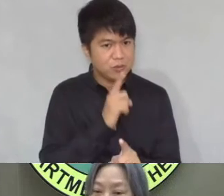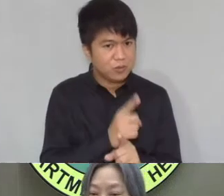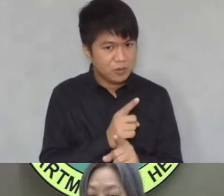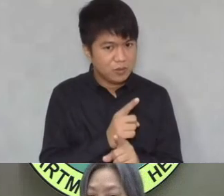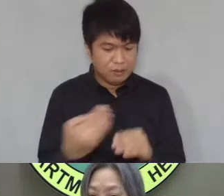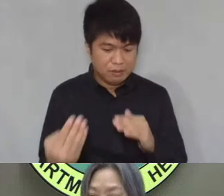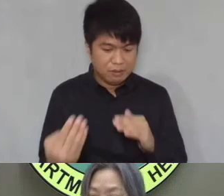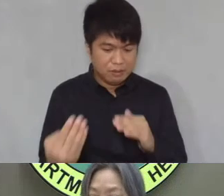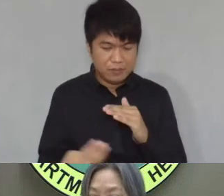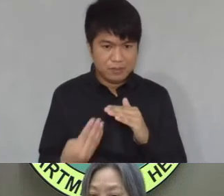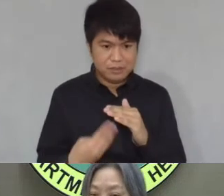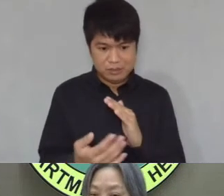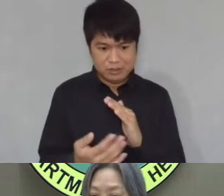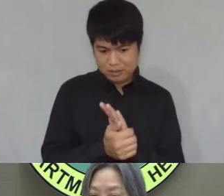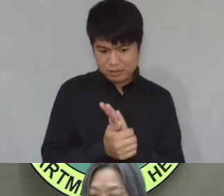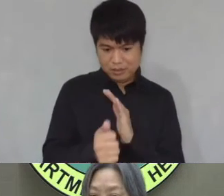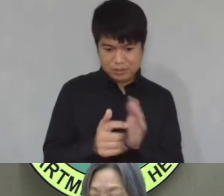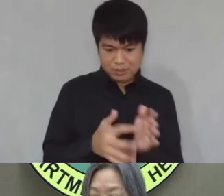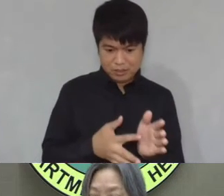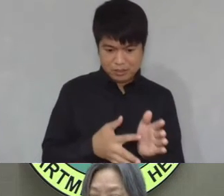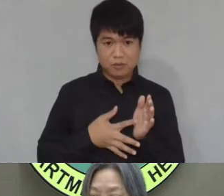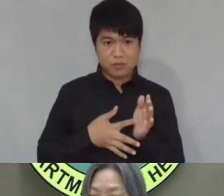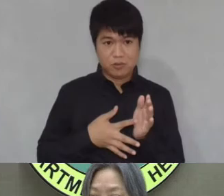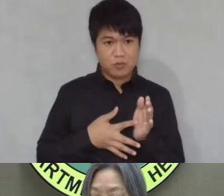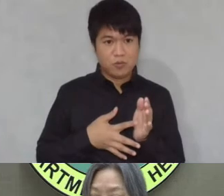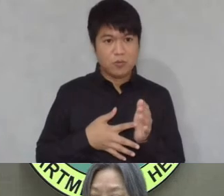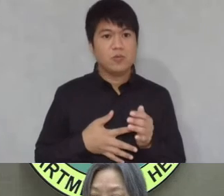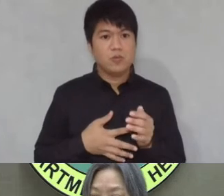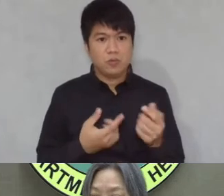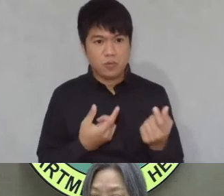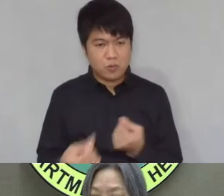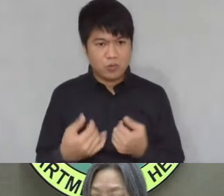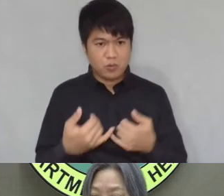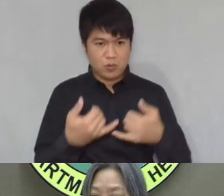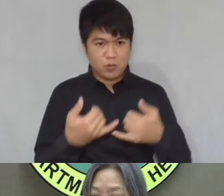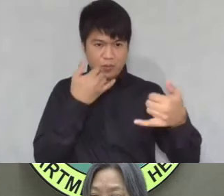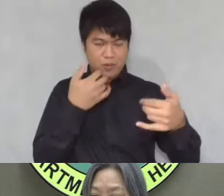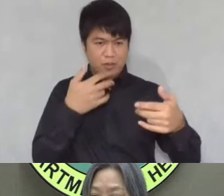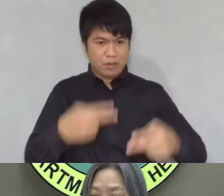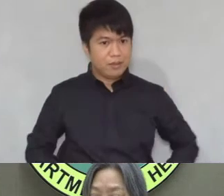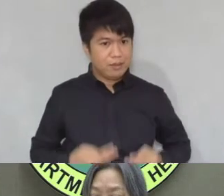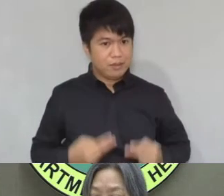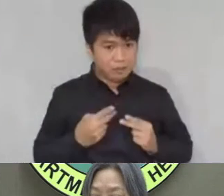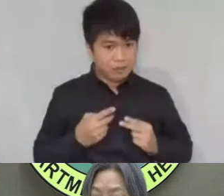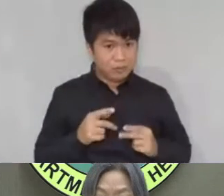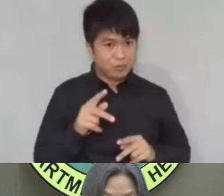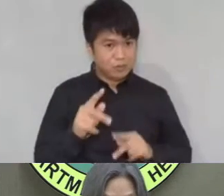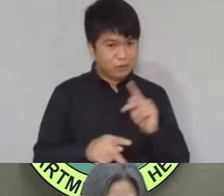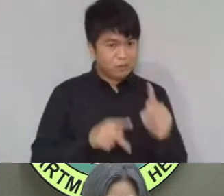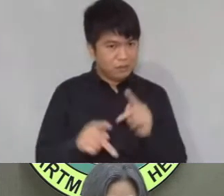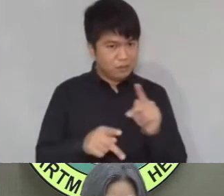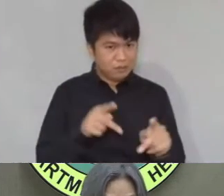but basically the very basic soft skills that may be required to deliver telehealth to people in